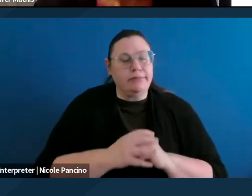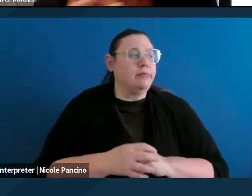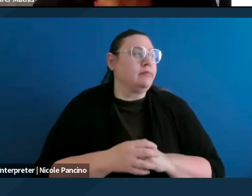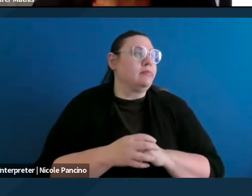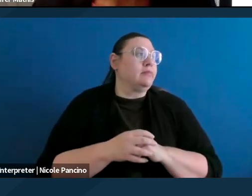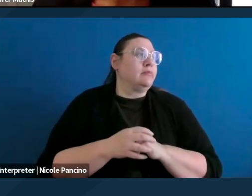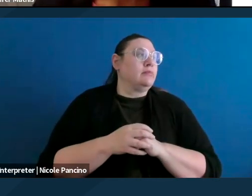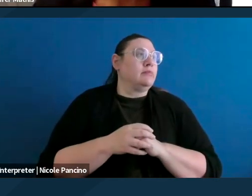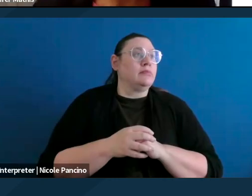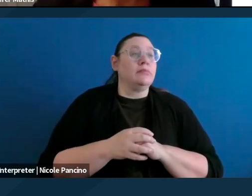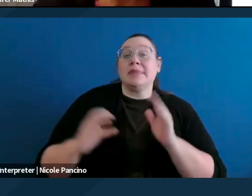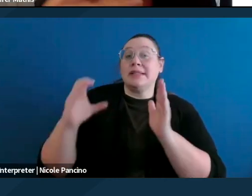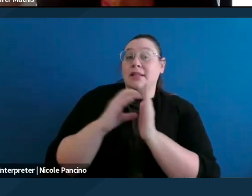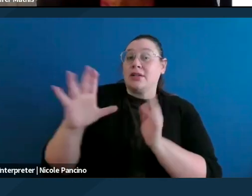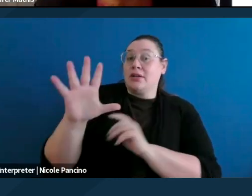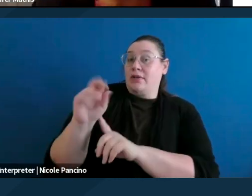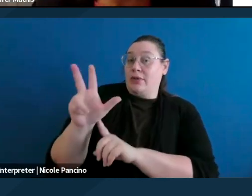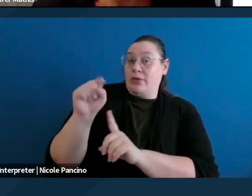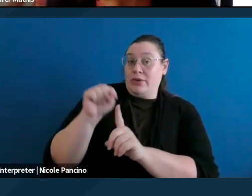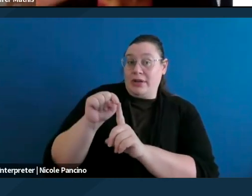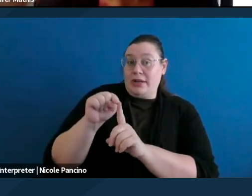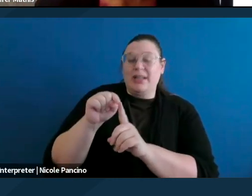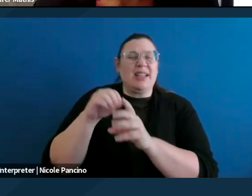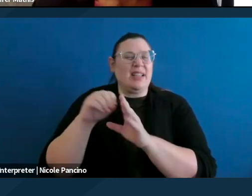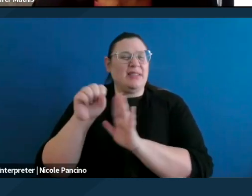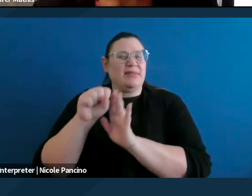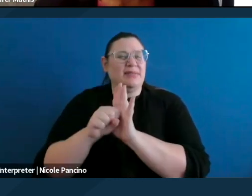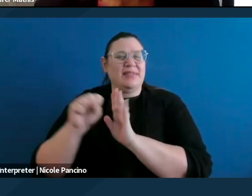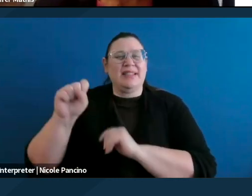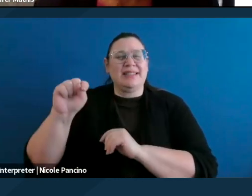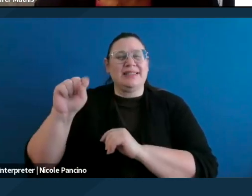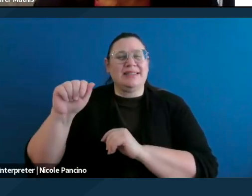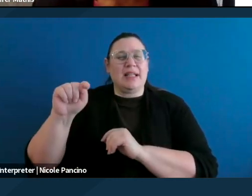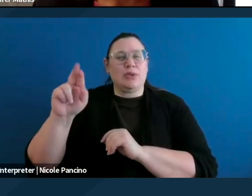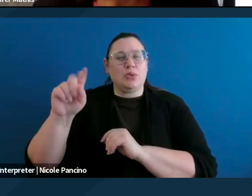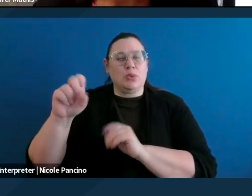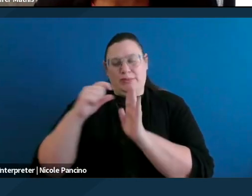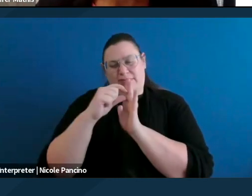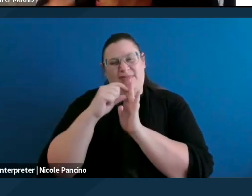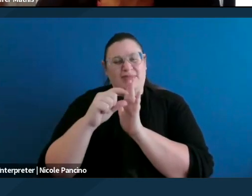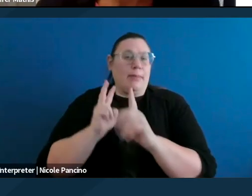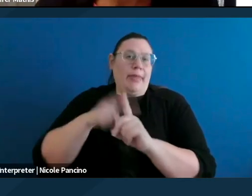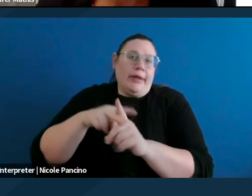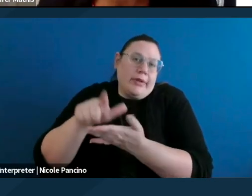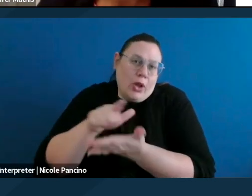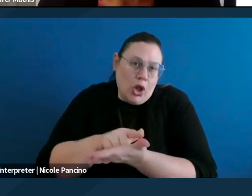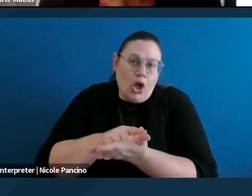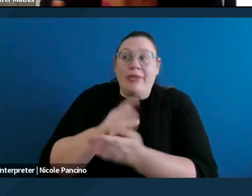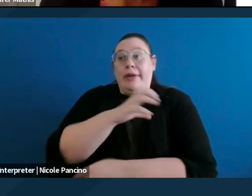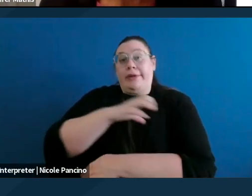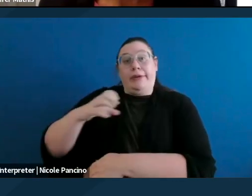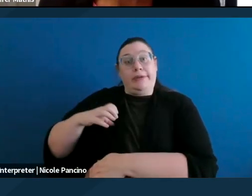uh, Section 503 in the statute applies, the law that Congress